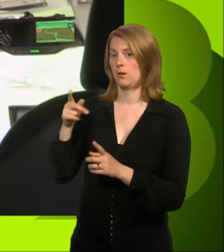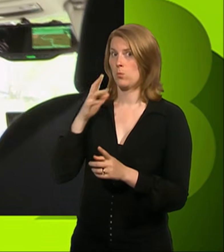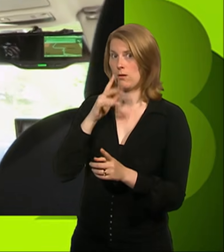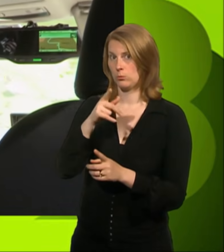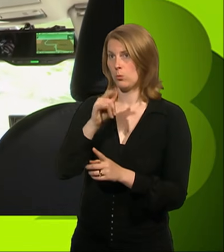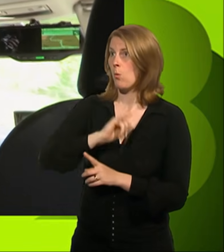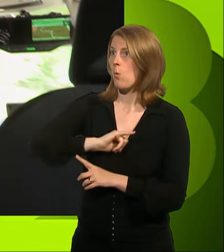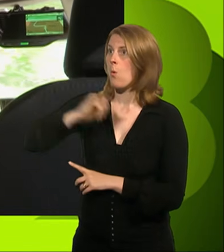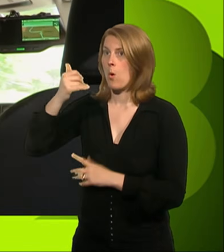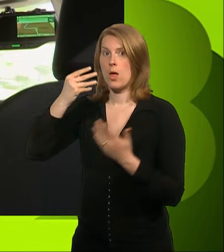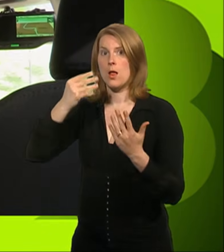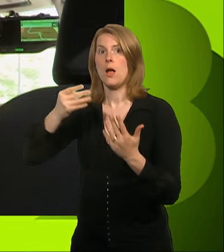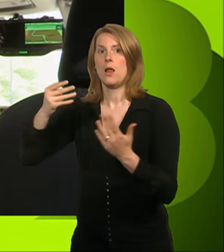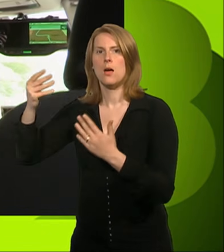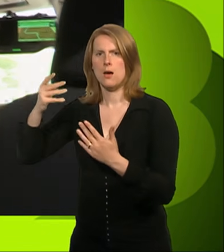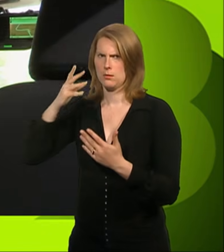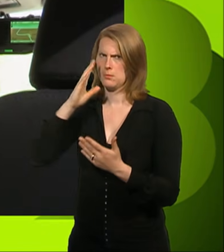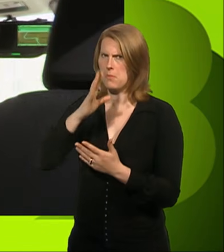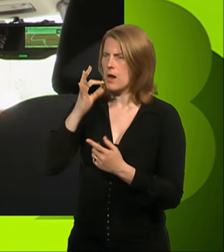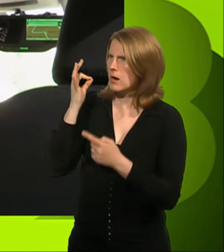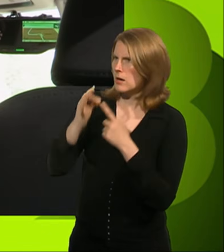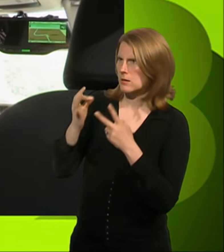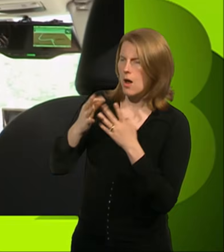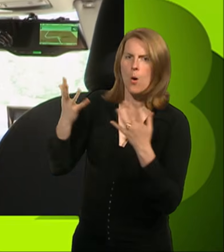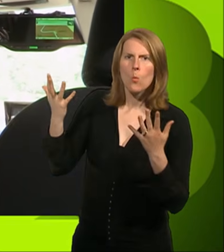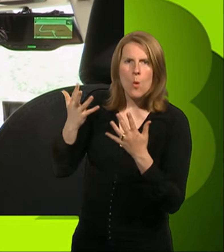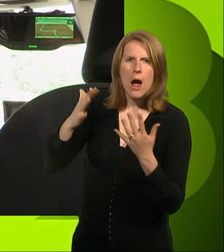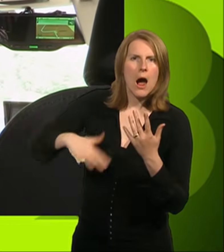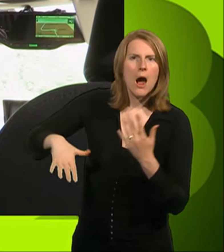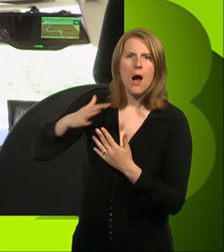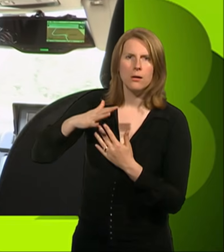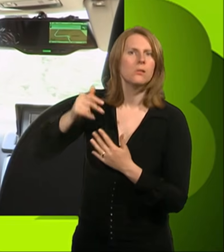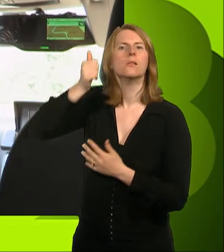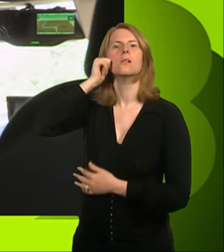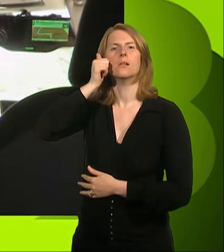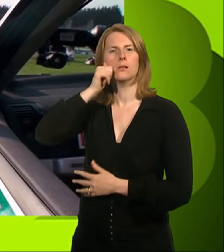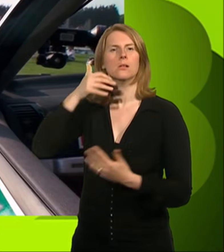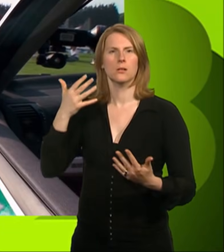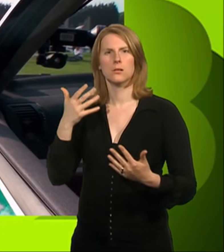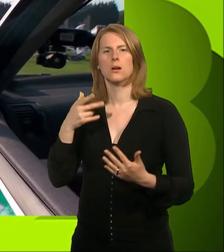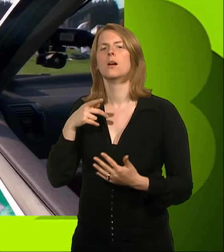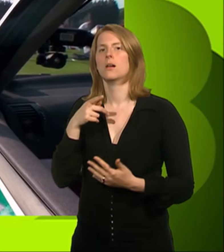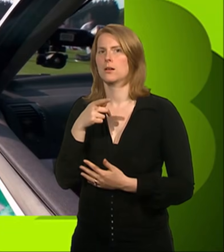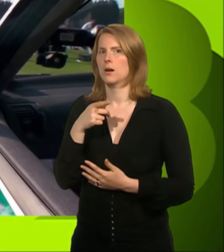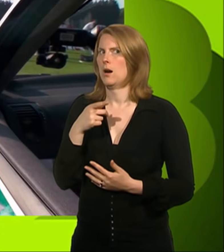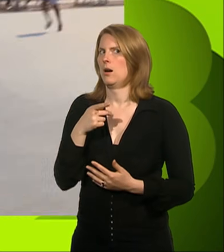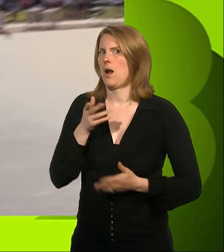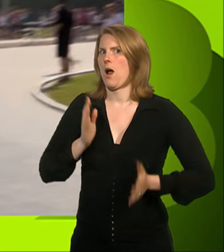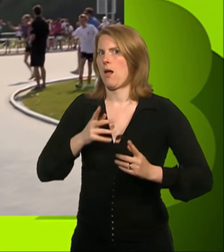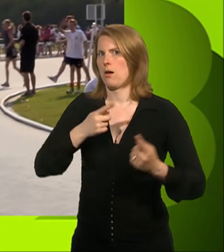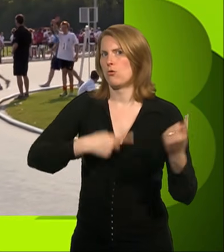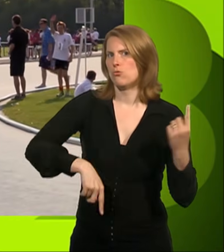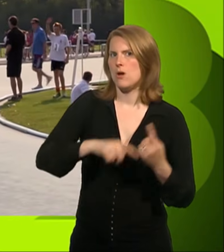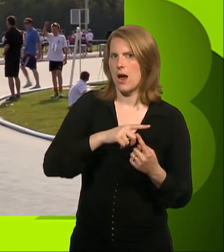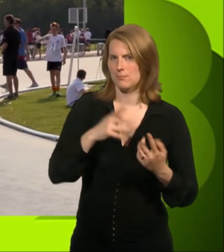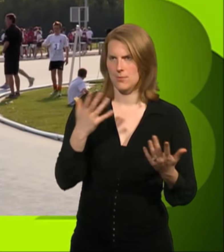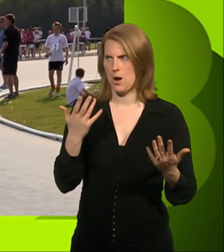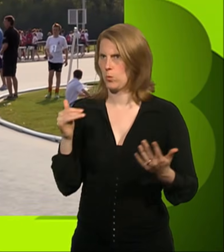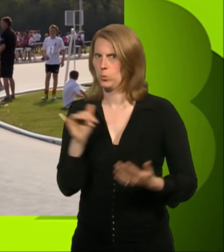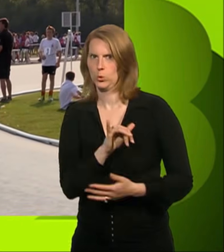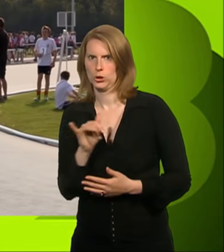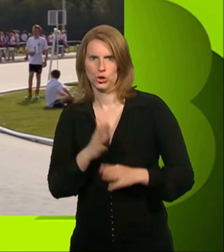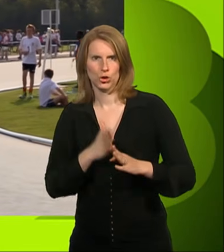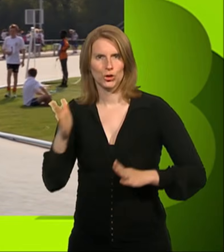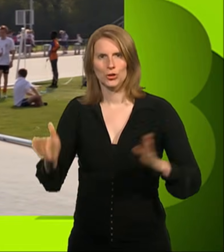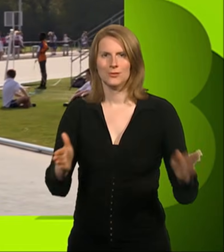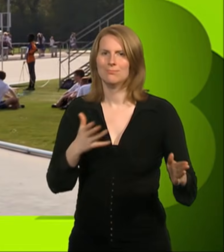the running track. Well, there are 2 running tracks in the area and we don't know which one we're going to. But after more information comes in, we make it to the right